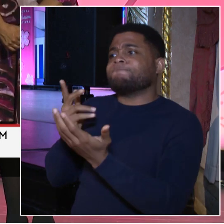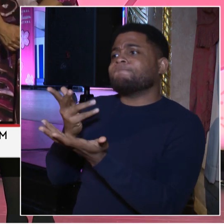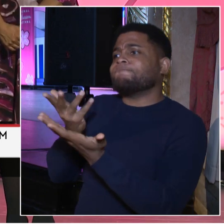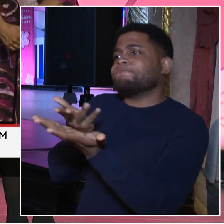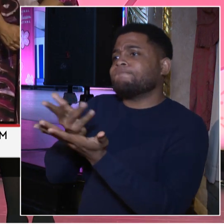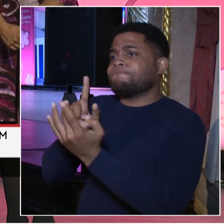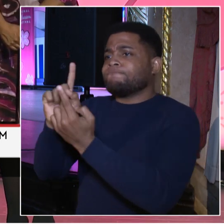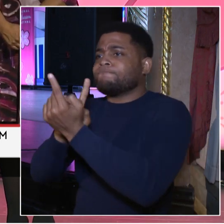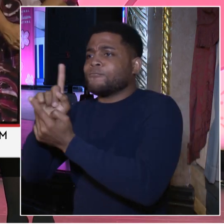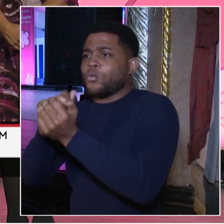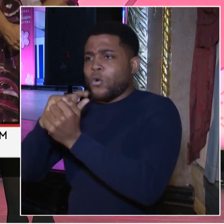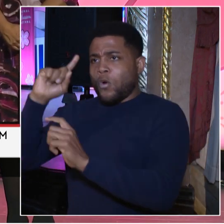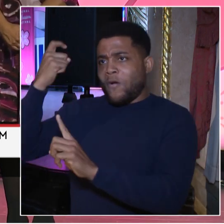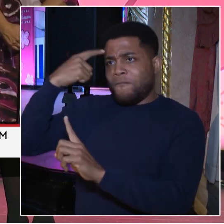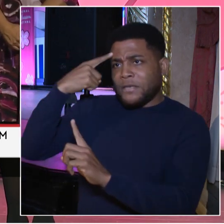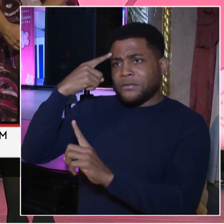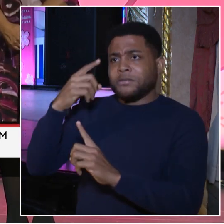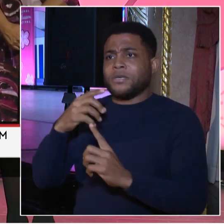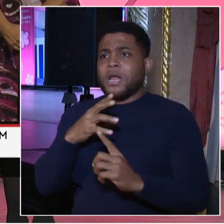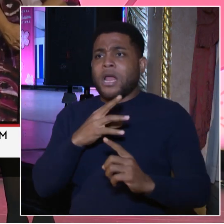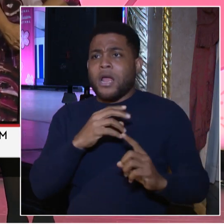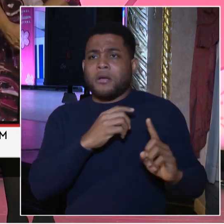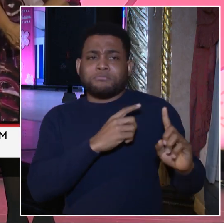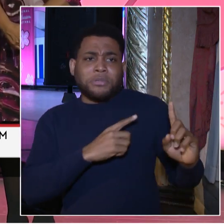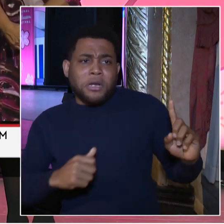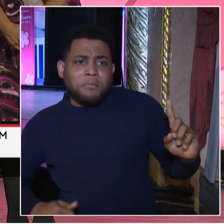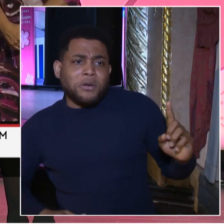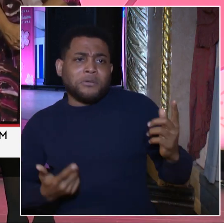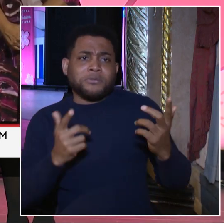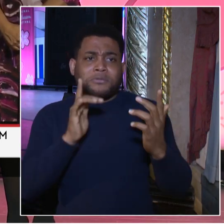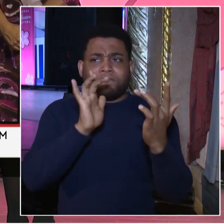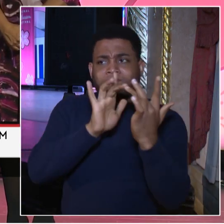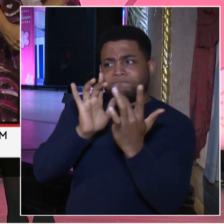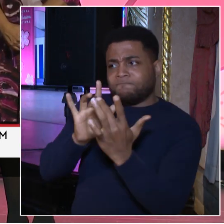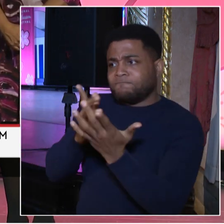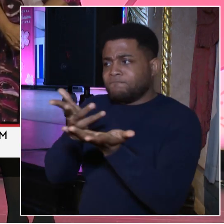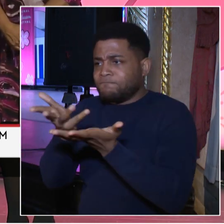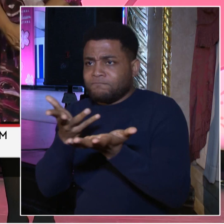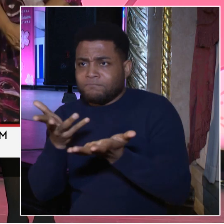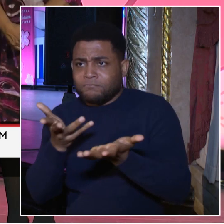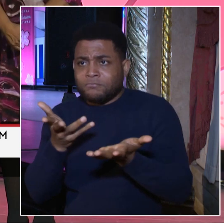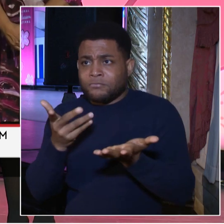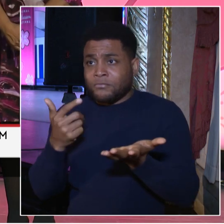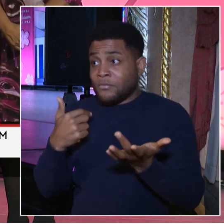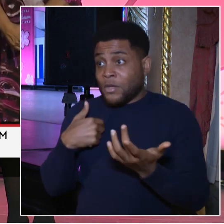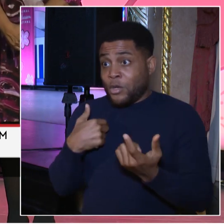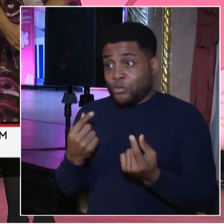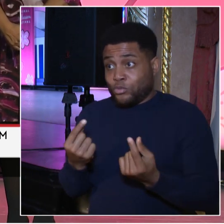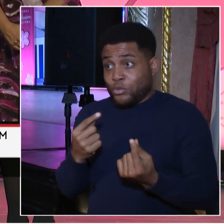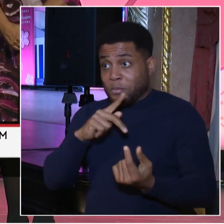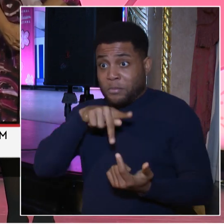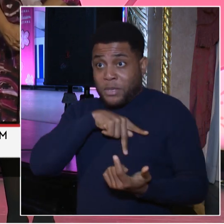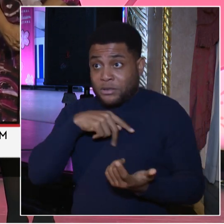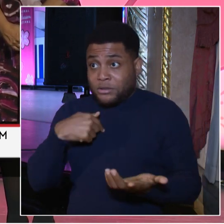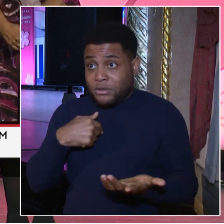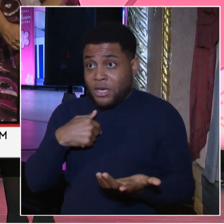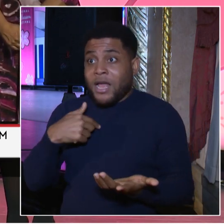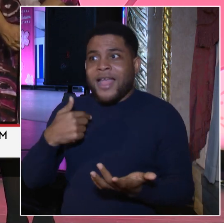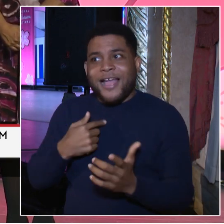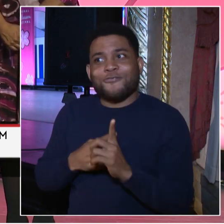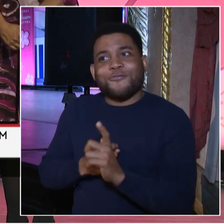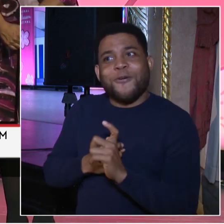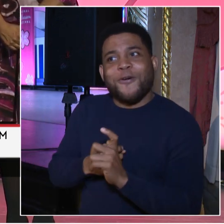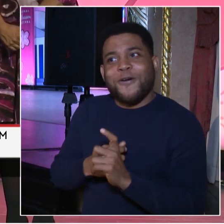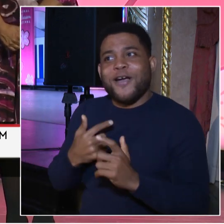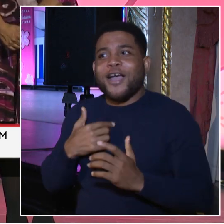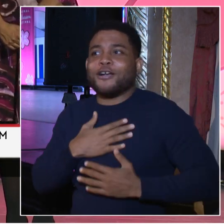diplomatic responsibilities, you may find me running through this beautiful city. As an